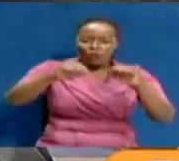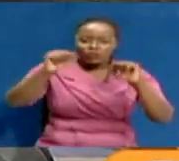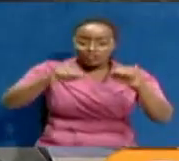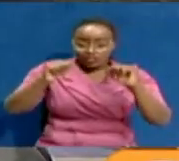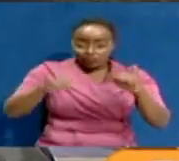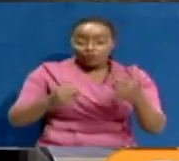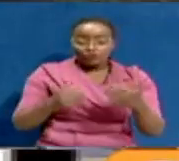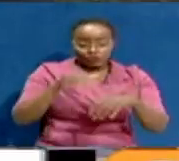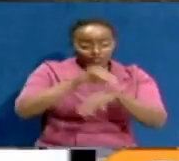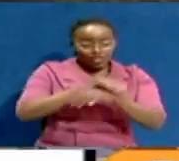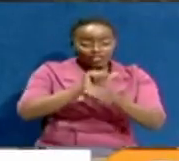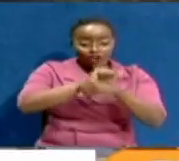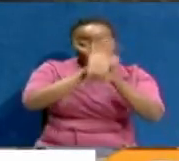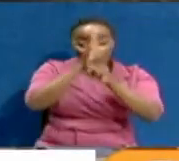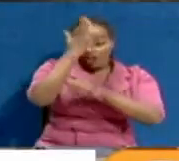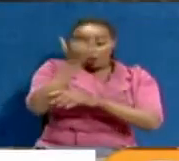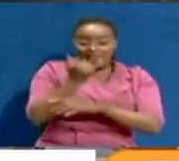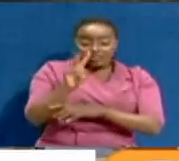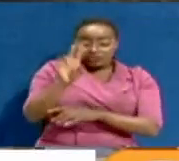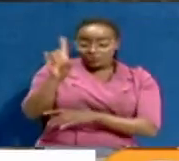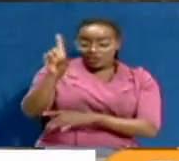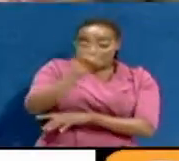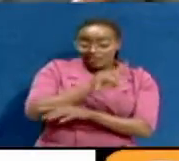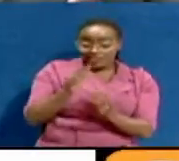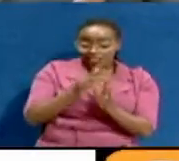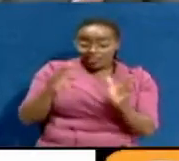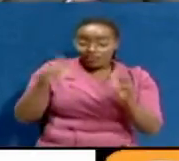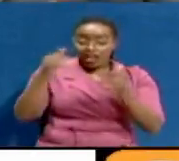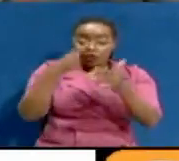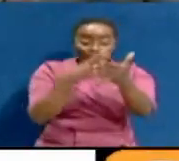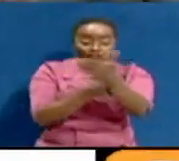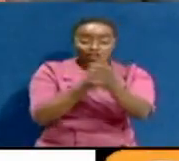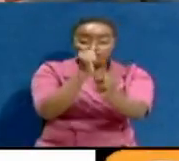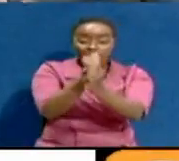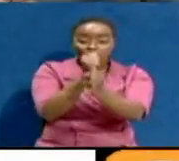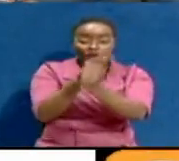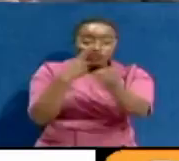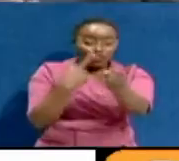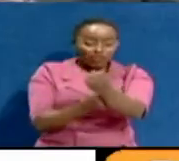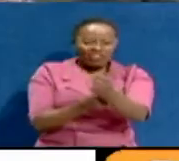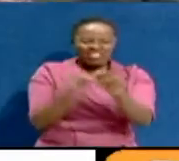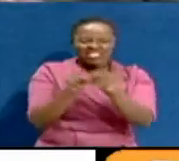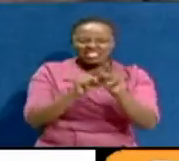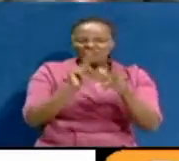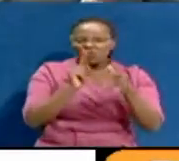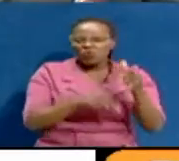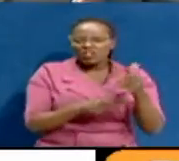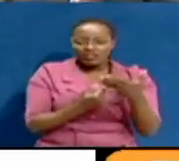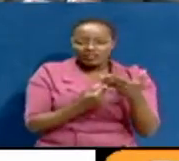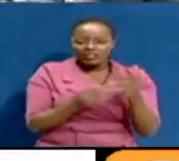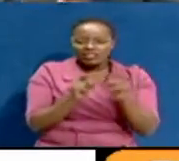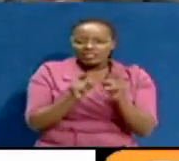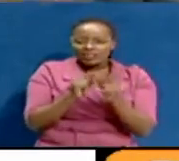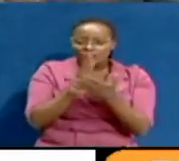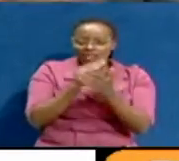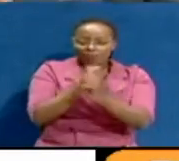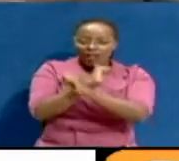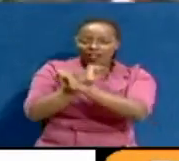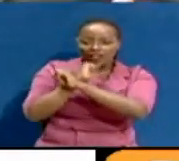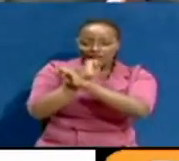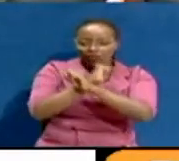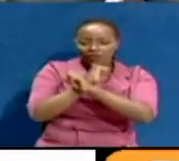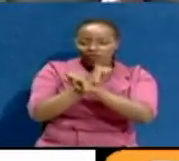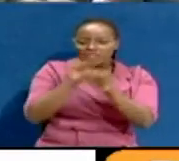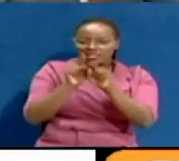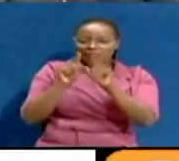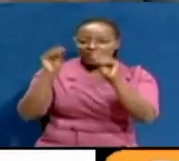21 to get days, COVID. it is possible, because this is something where the way the vaccine works, the vaccine is sort of like a coach. So it's enabling, or it's like